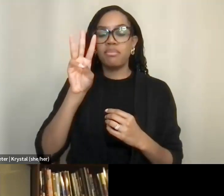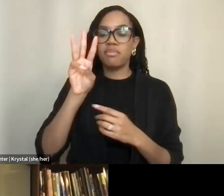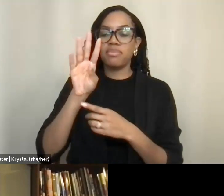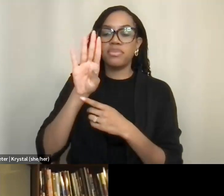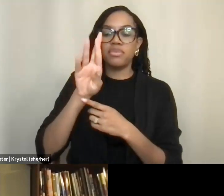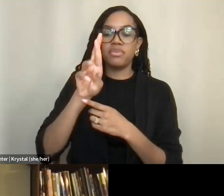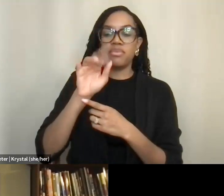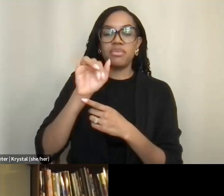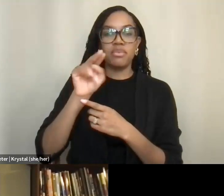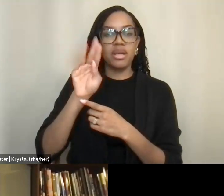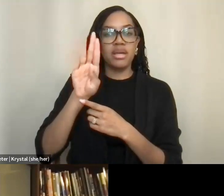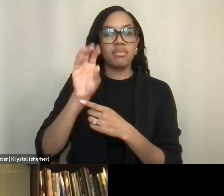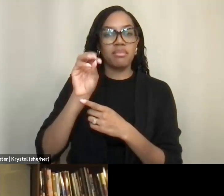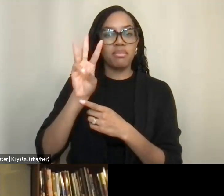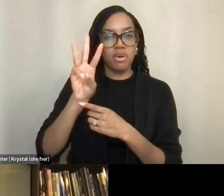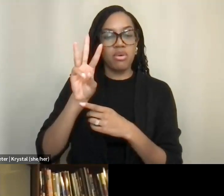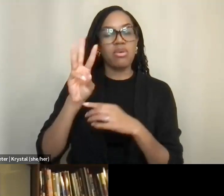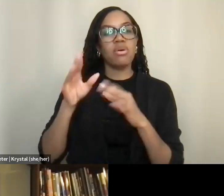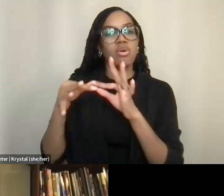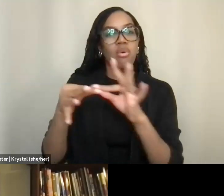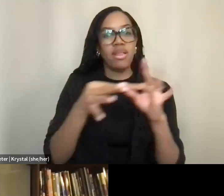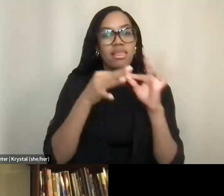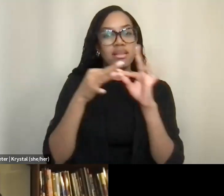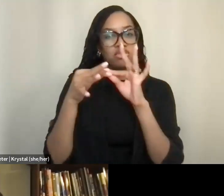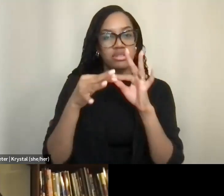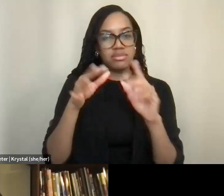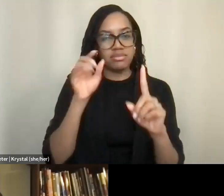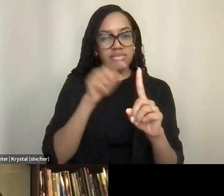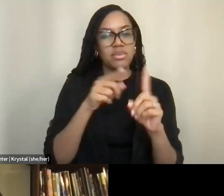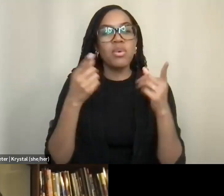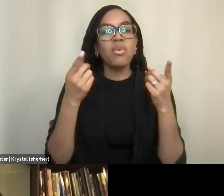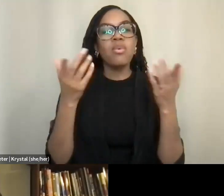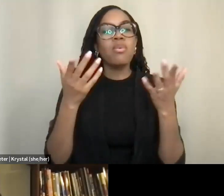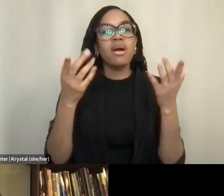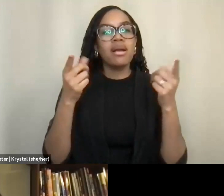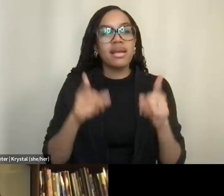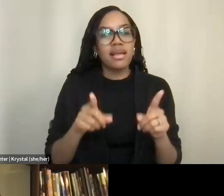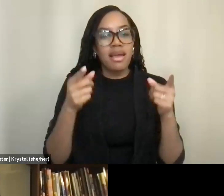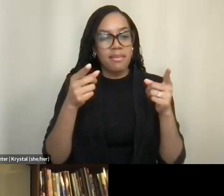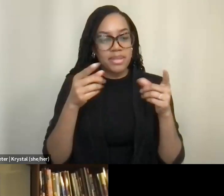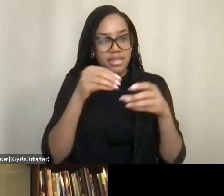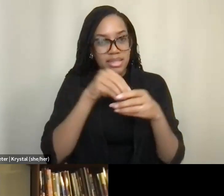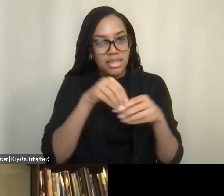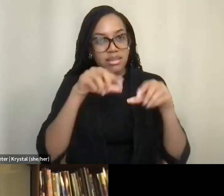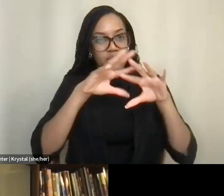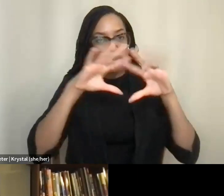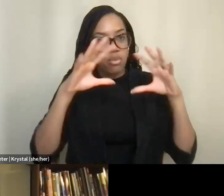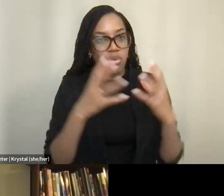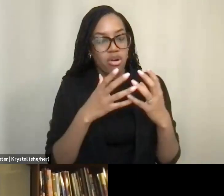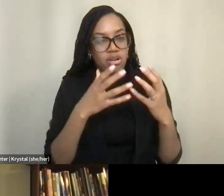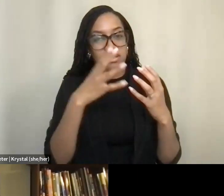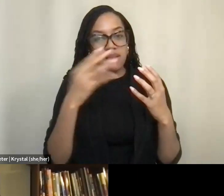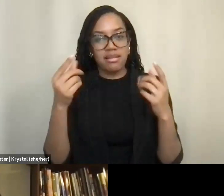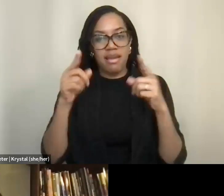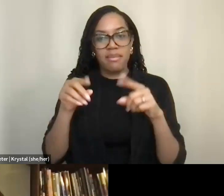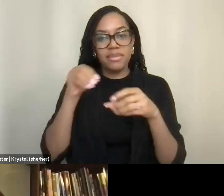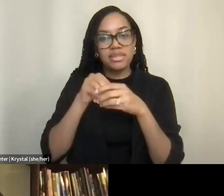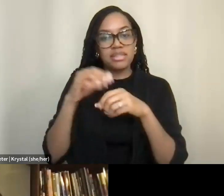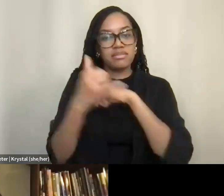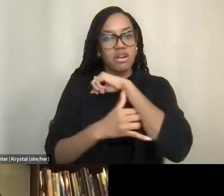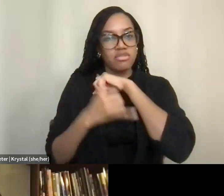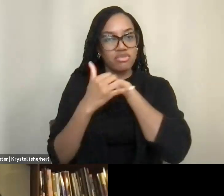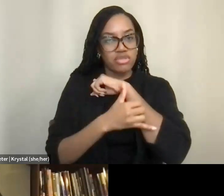be created in this country and the world. And after the murder of George Floyd, the Black Lives